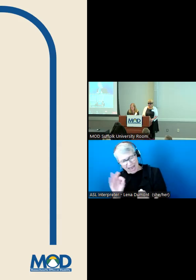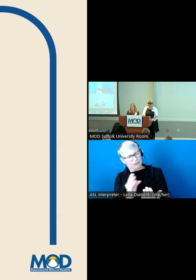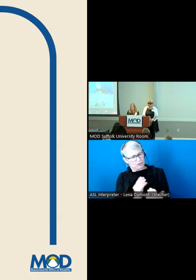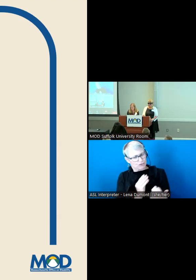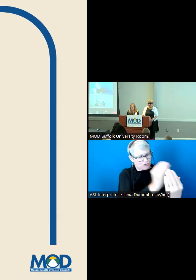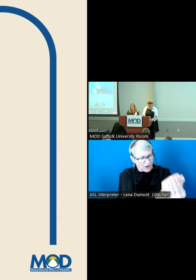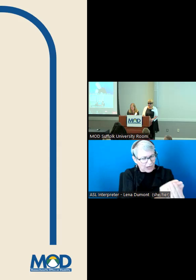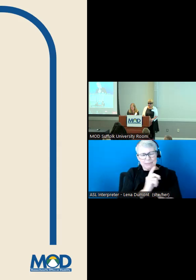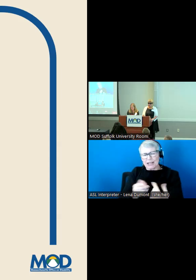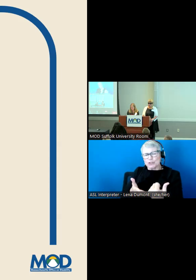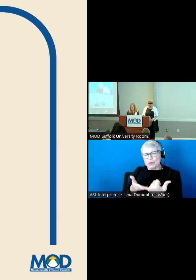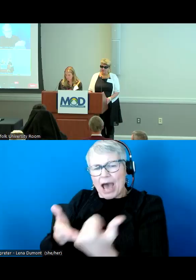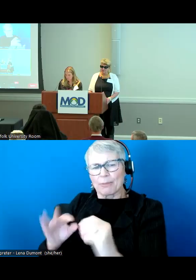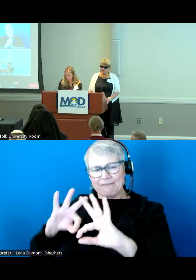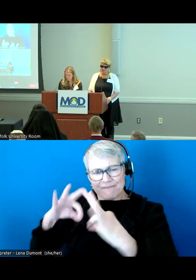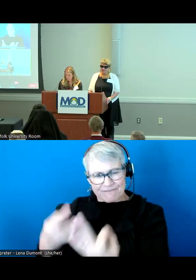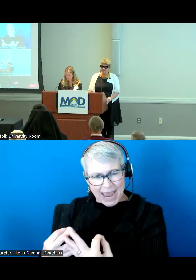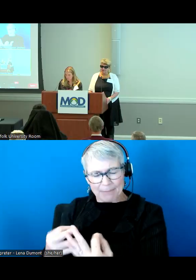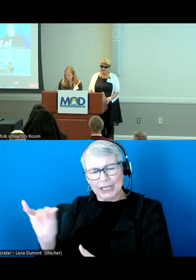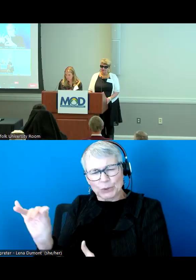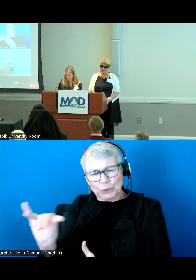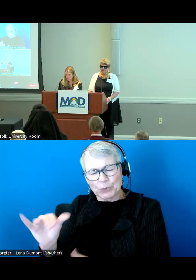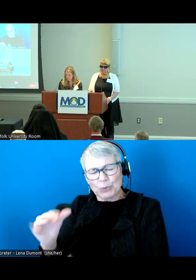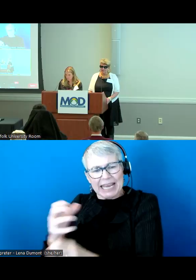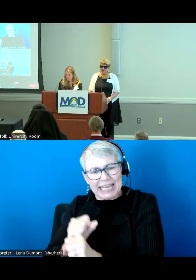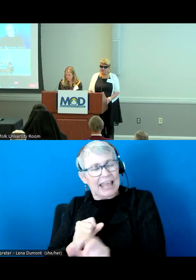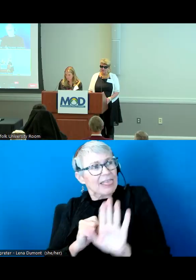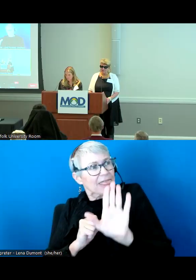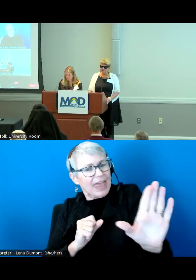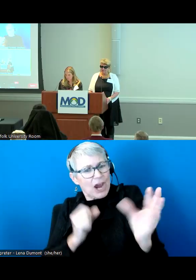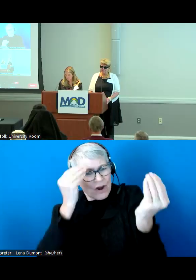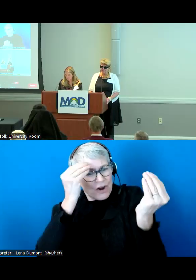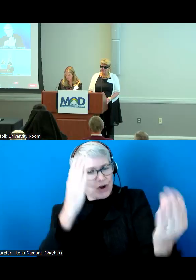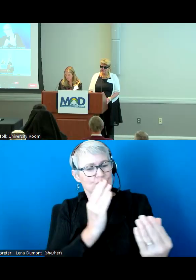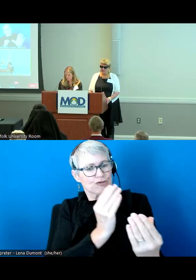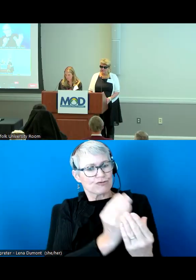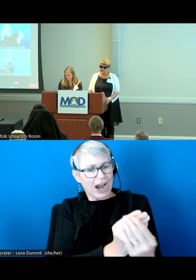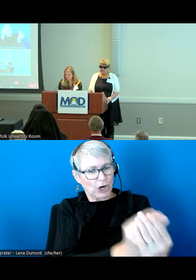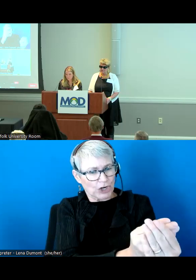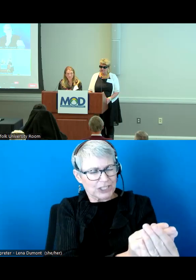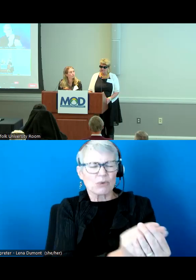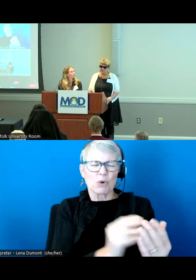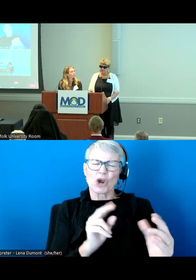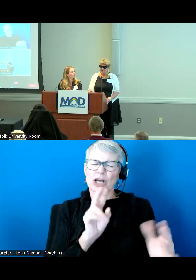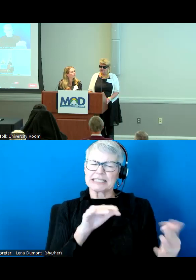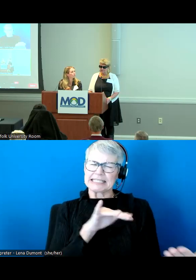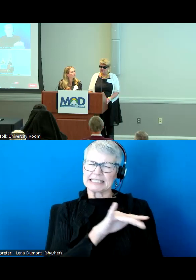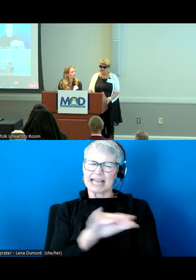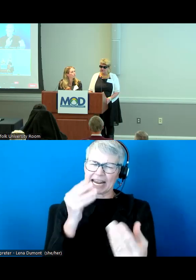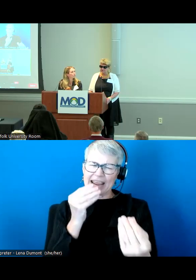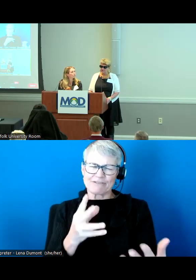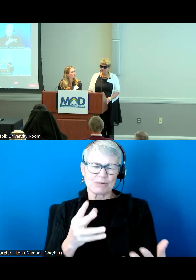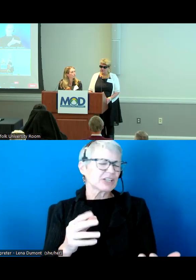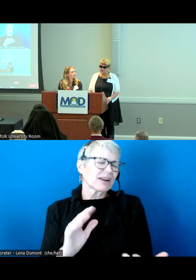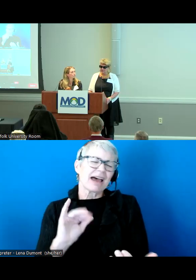the records. You know, we'll be looking at a lot of the information. Very, very sadly, there's some folks that